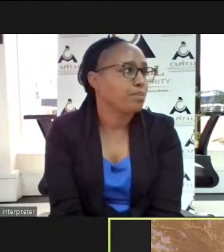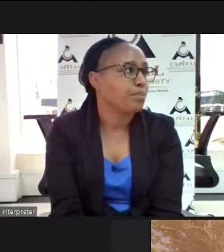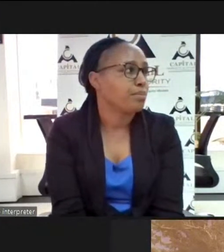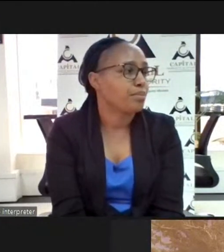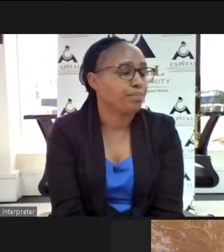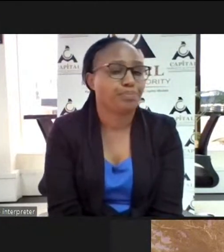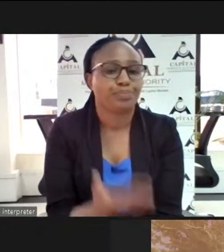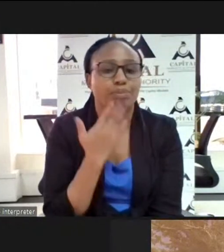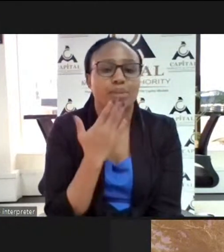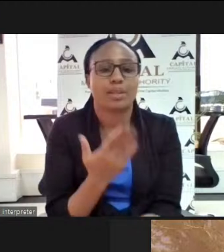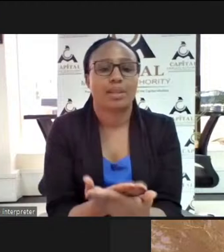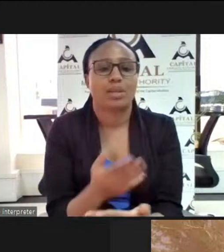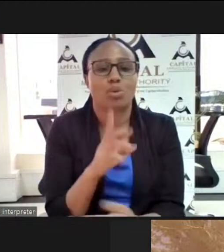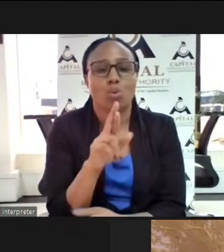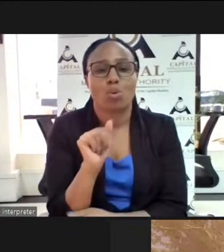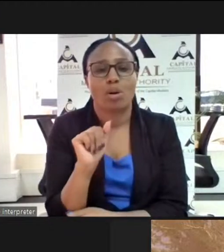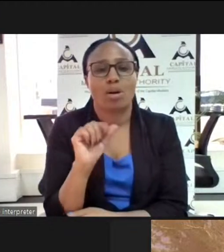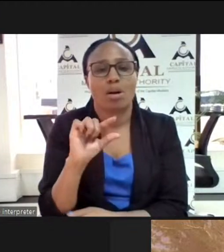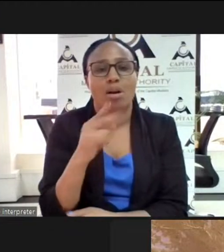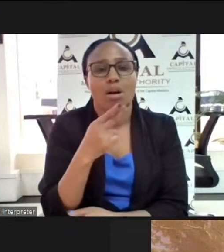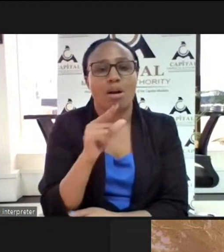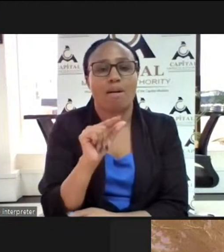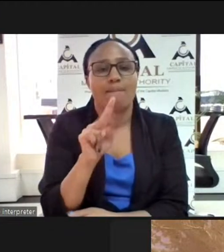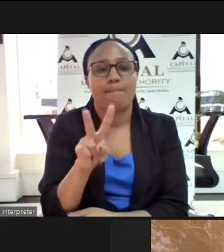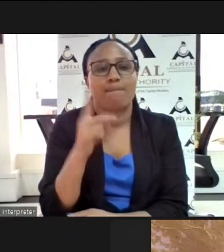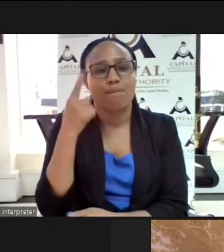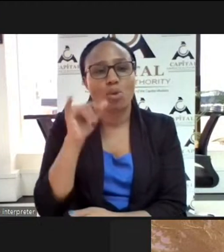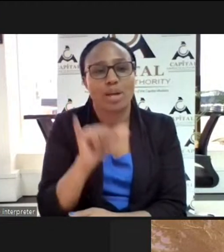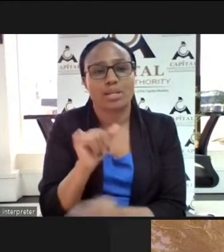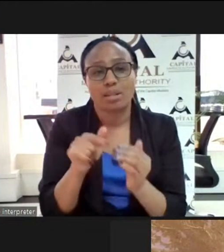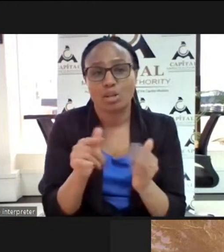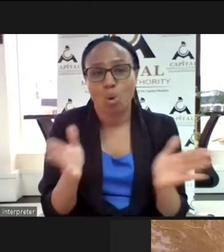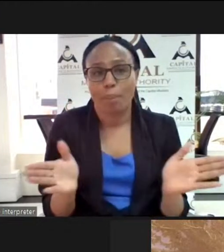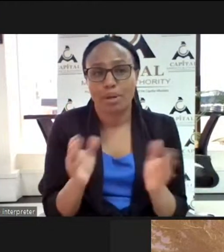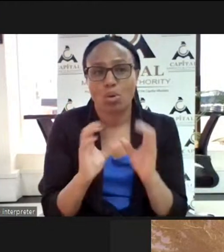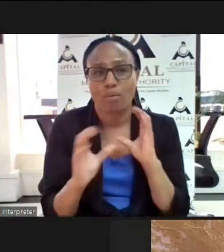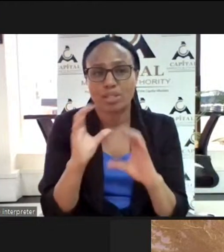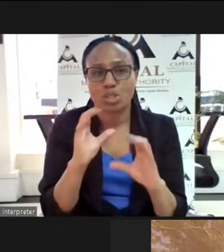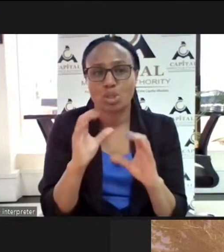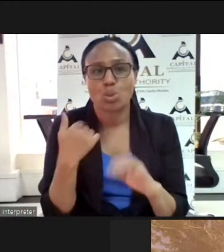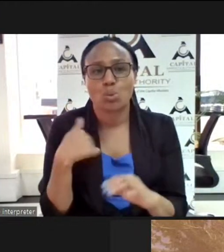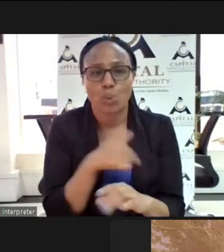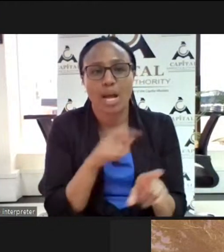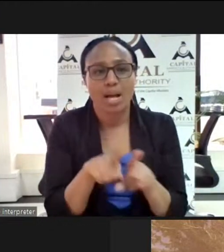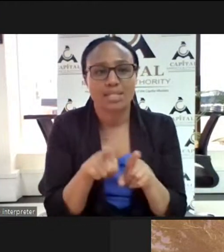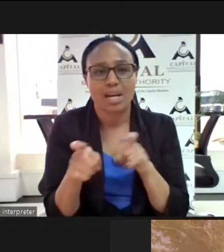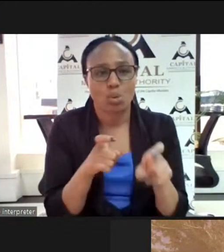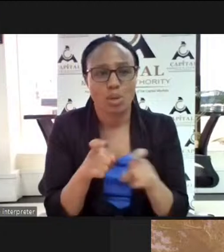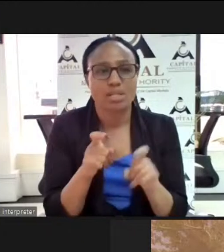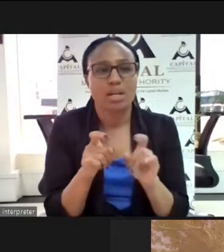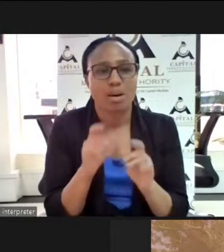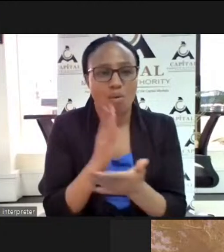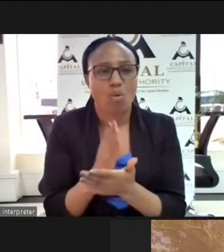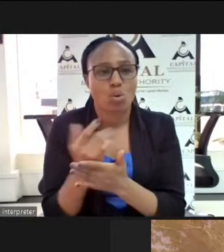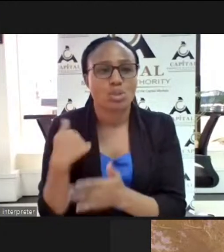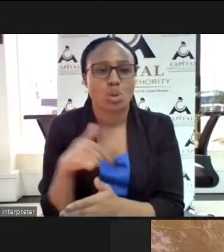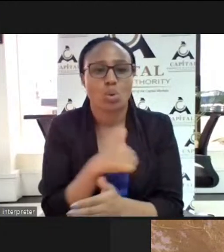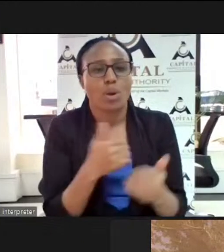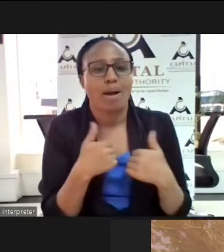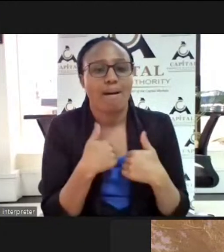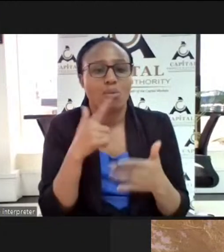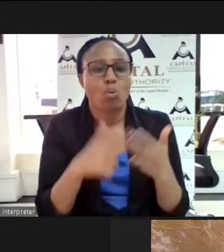Thank you, Raghav, for that. I think that's an open conversation that we as a regulator, of course, we have what we call